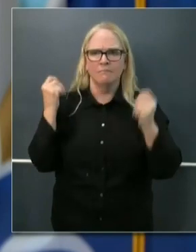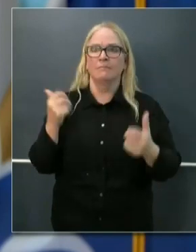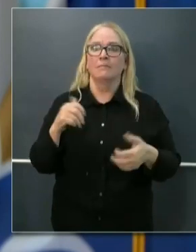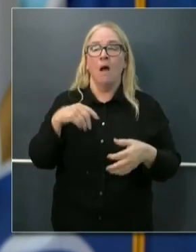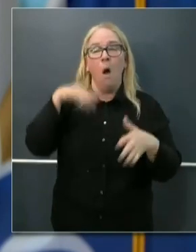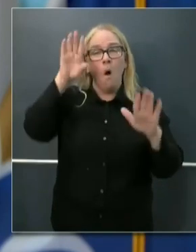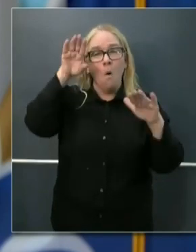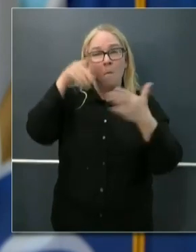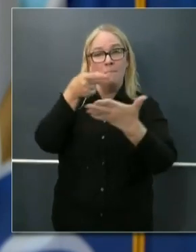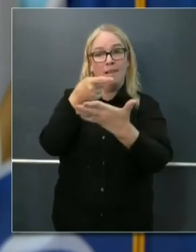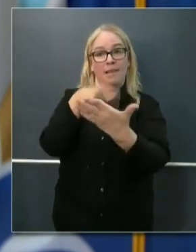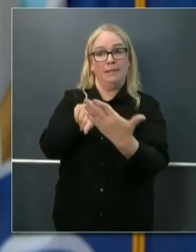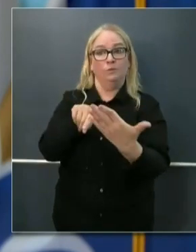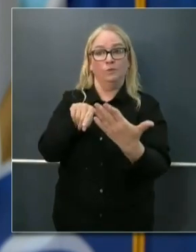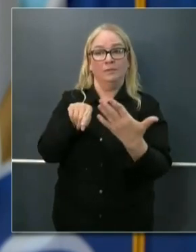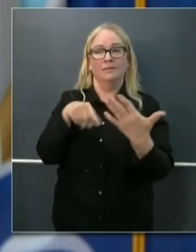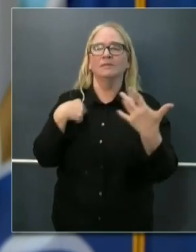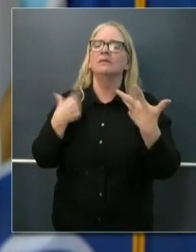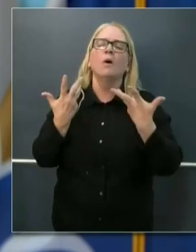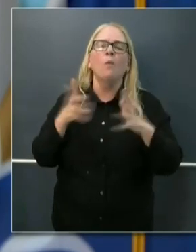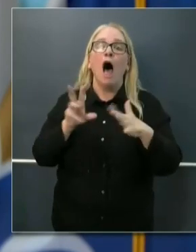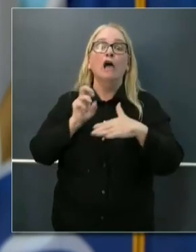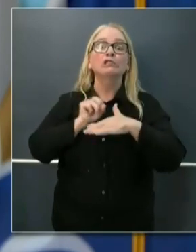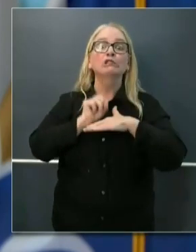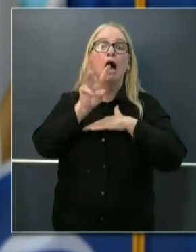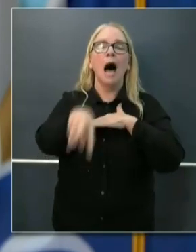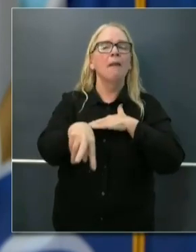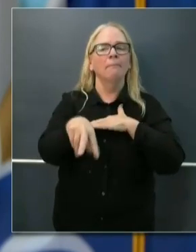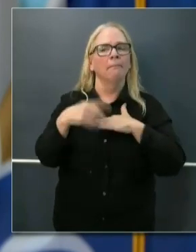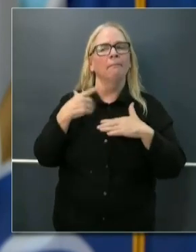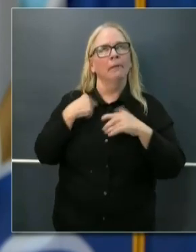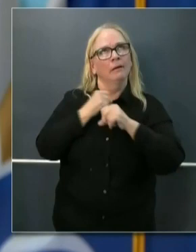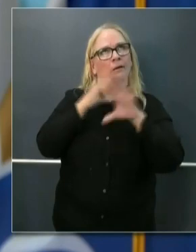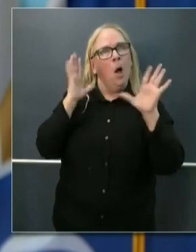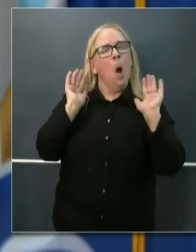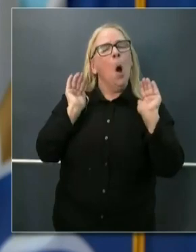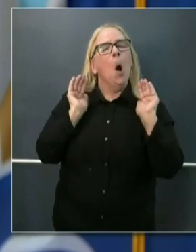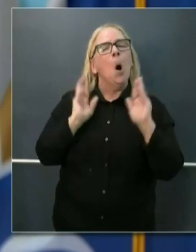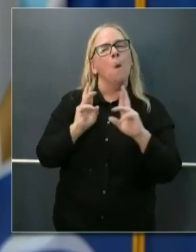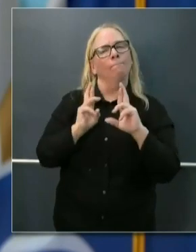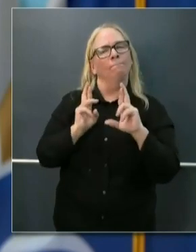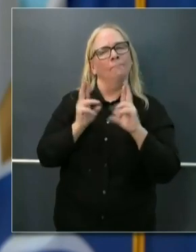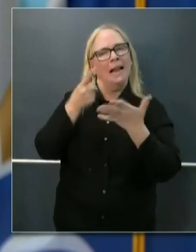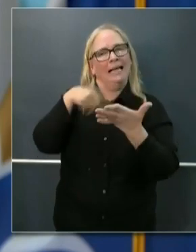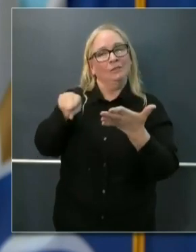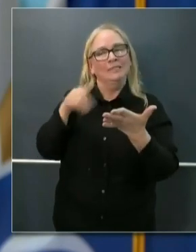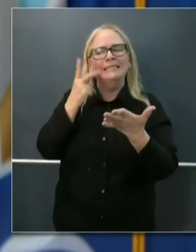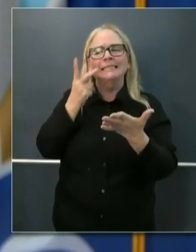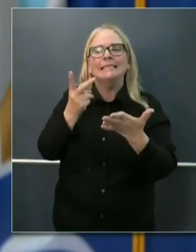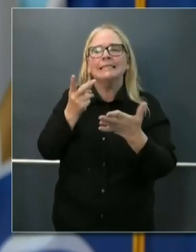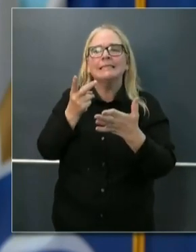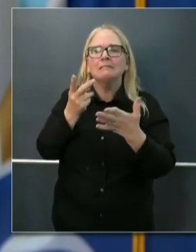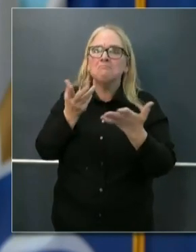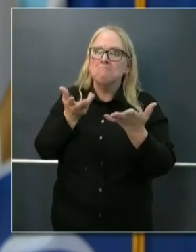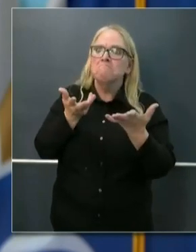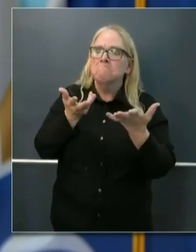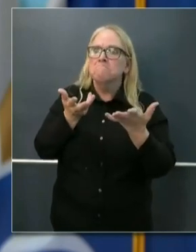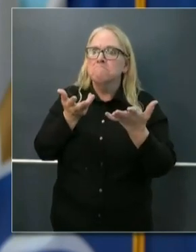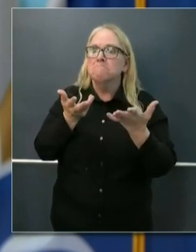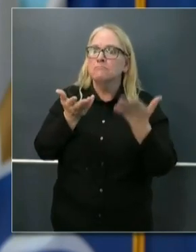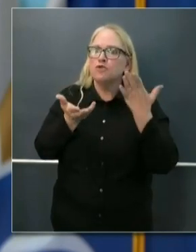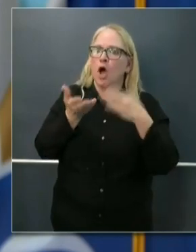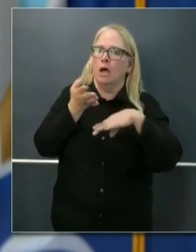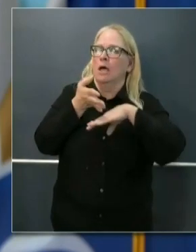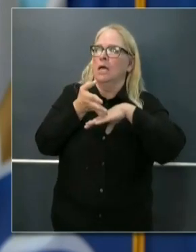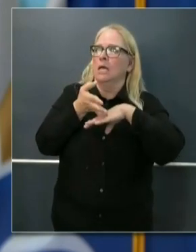week, I don't want to get ahead of myself, but I hope next week we can start seeing some of these other indicators start pointing in